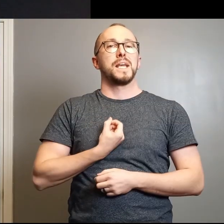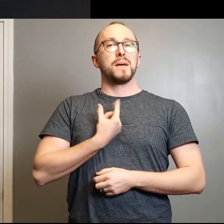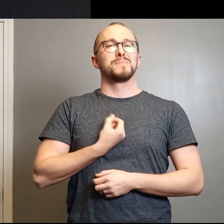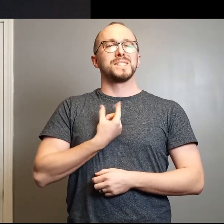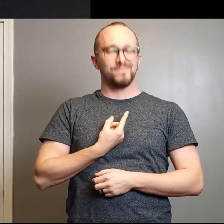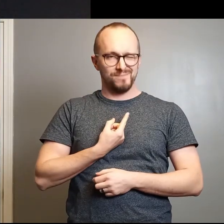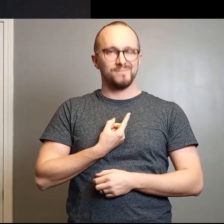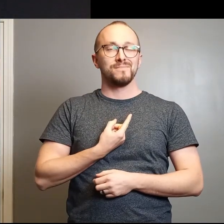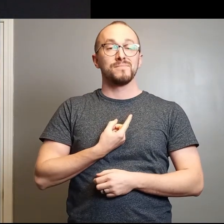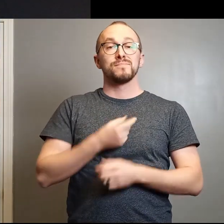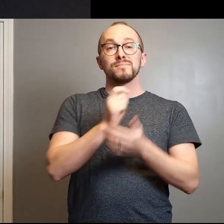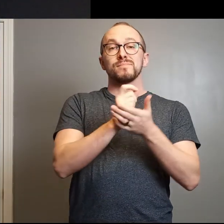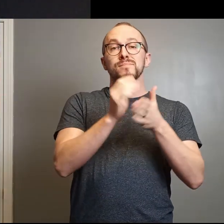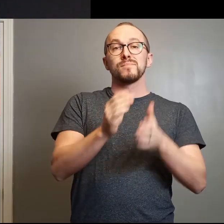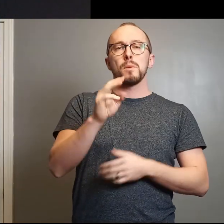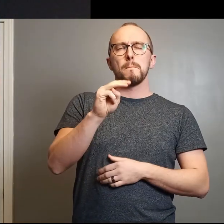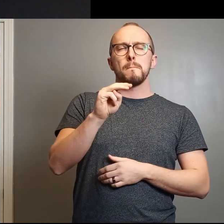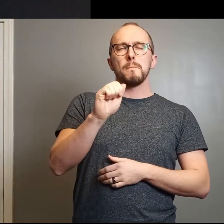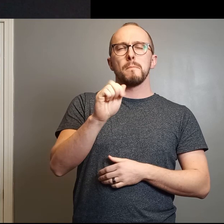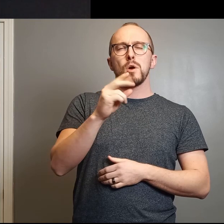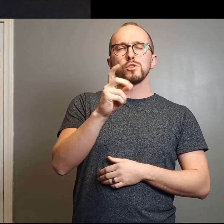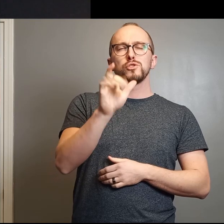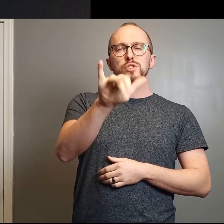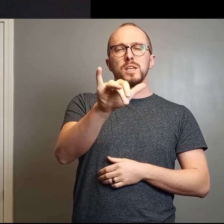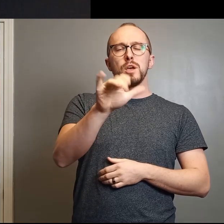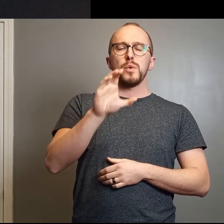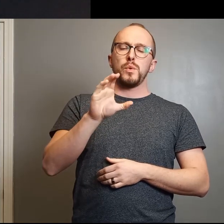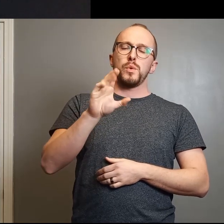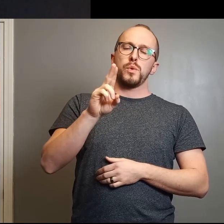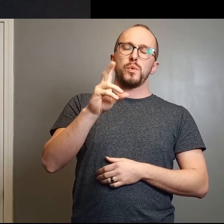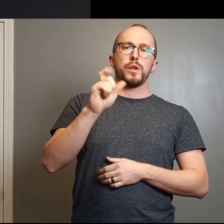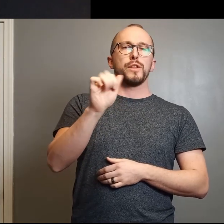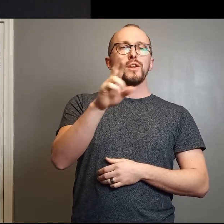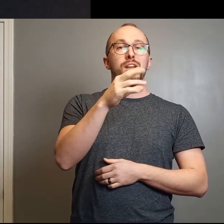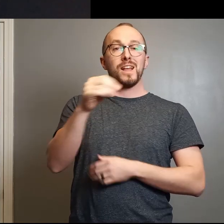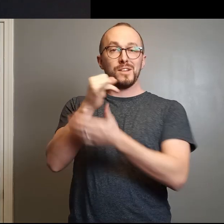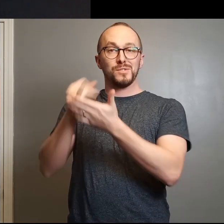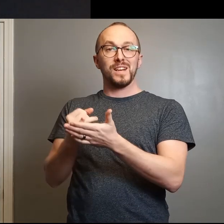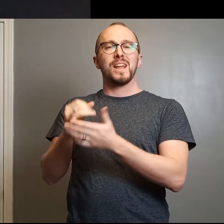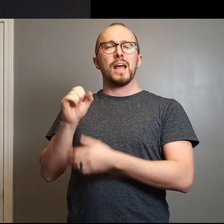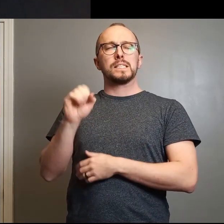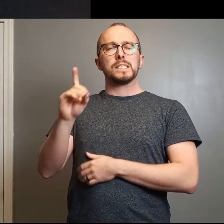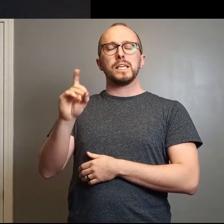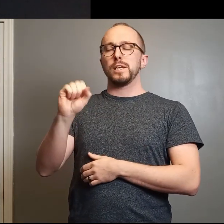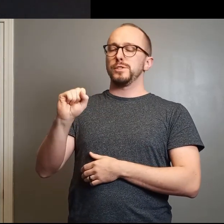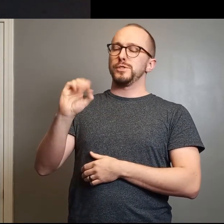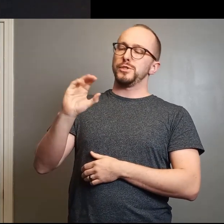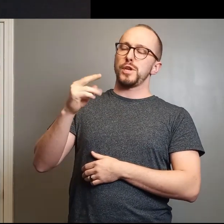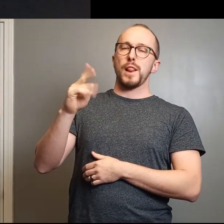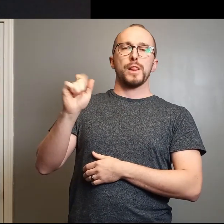Skeleton Hiccups by Margery Cuyler and illustrated by S.D. Schindler. This book is read by